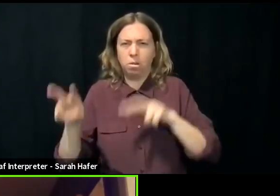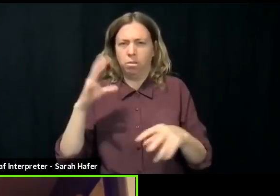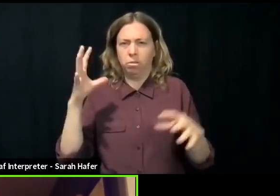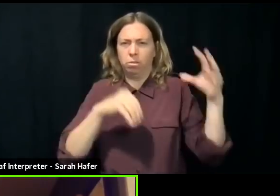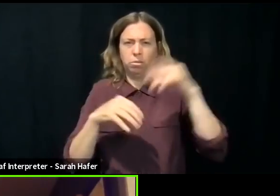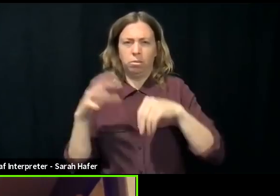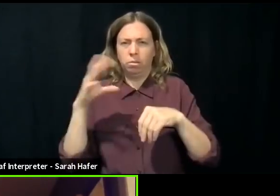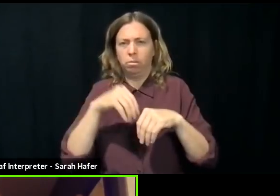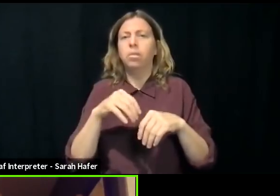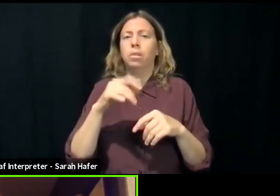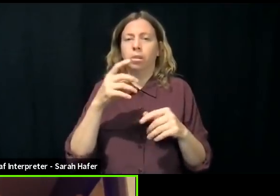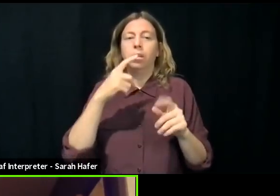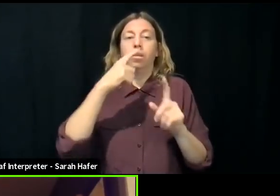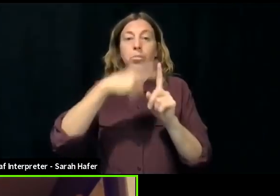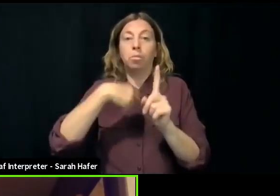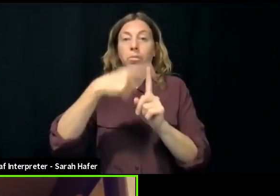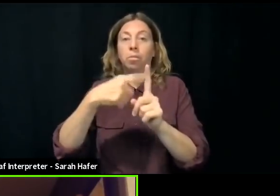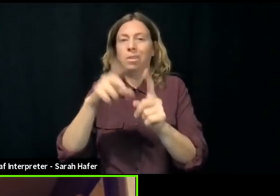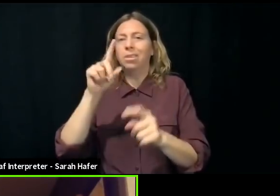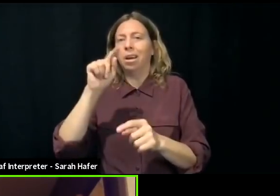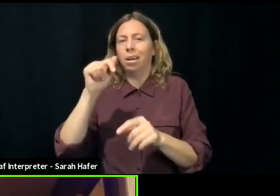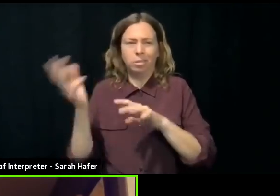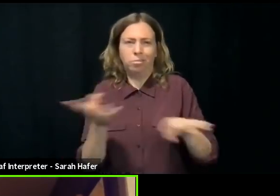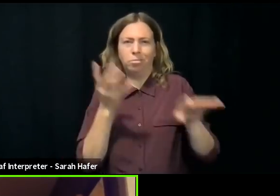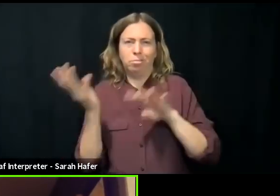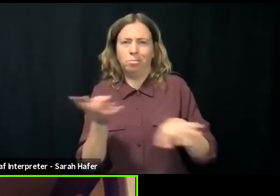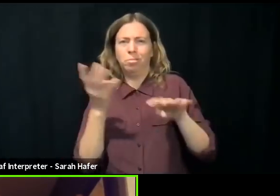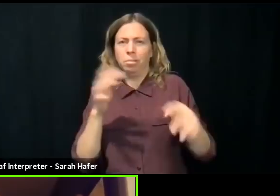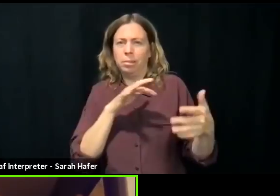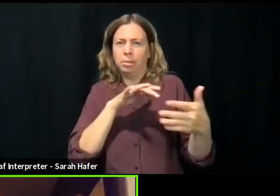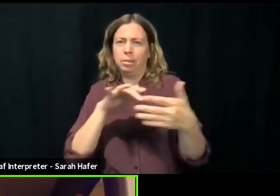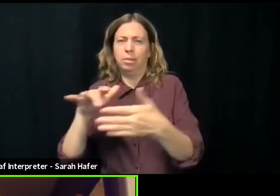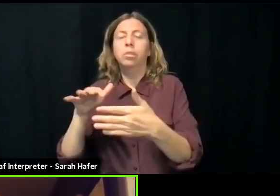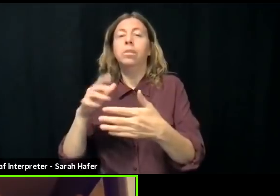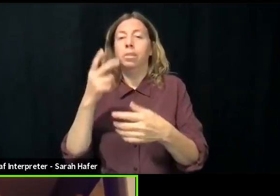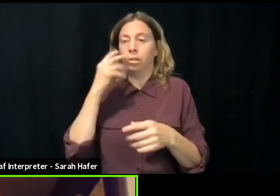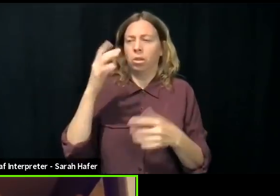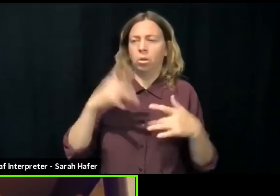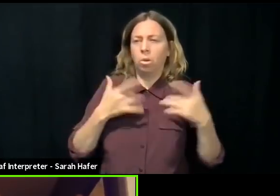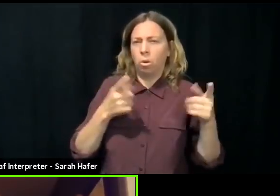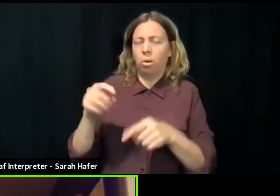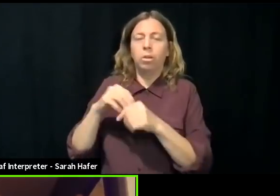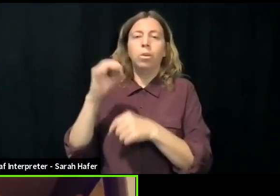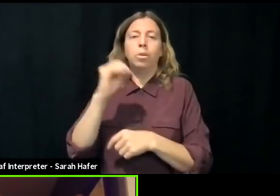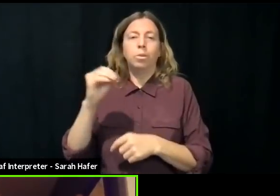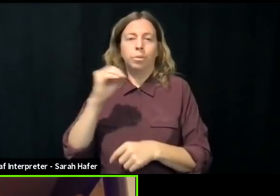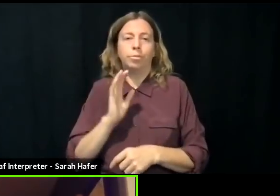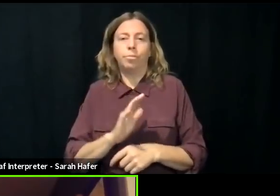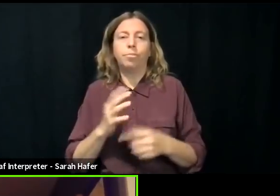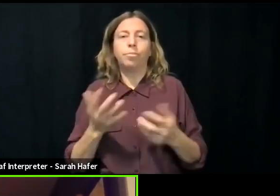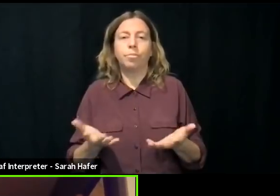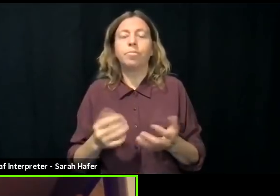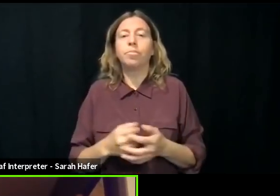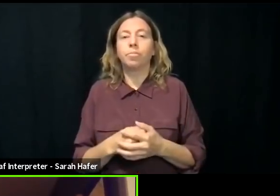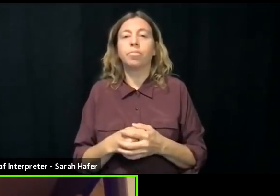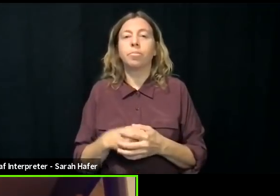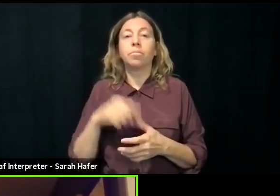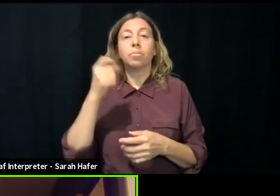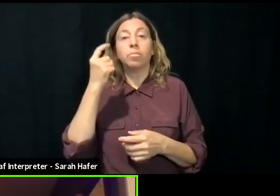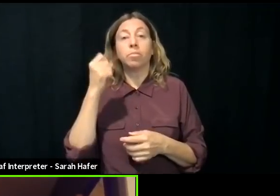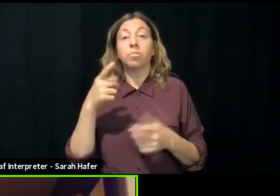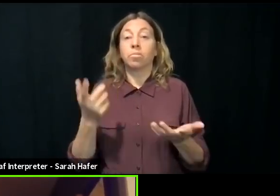are occurring in Oregon. And they've continued over the last few months to be a very small percentage of our cases, hospitalizations, and